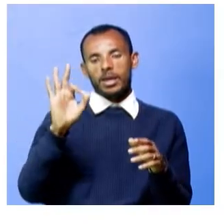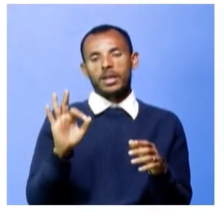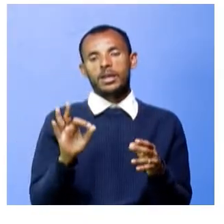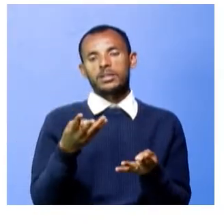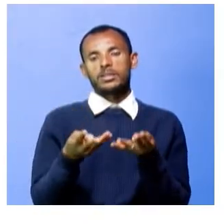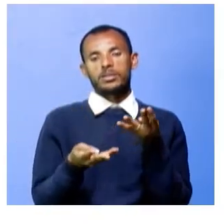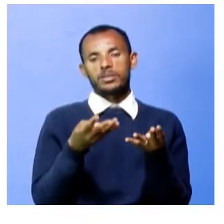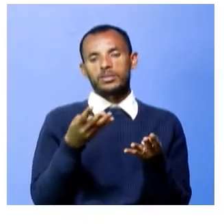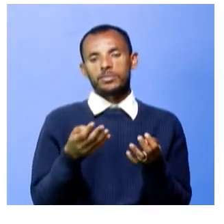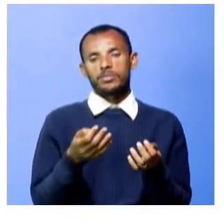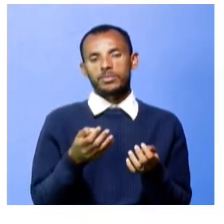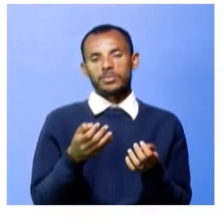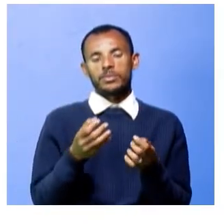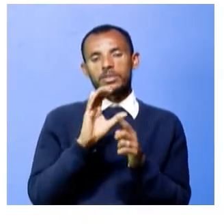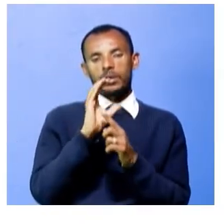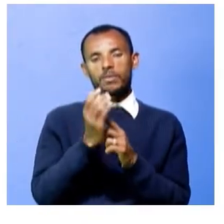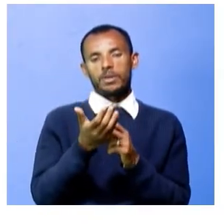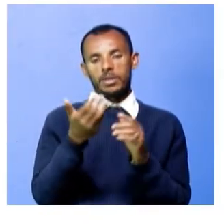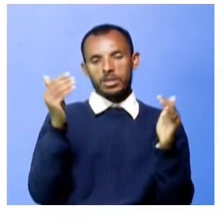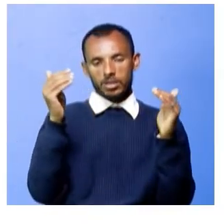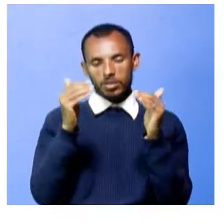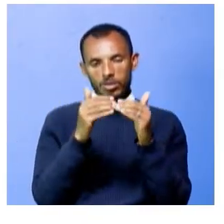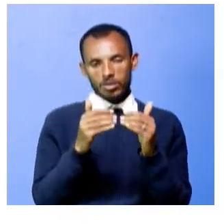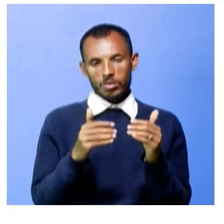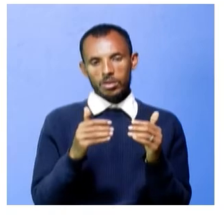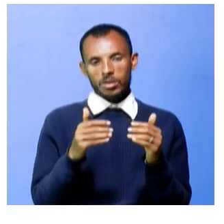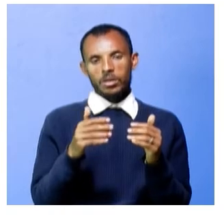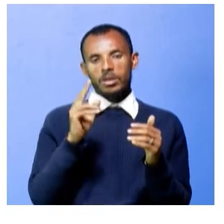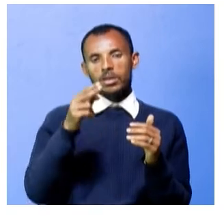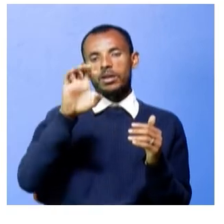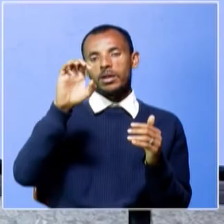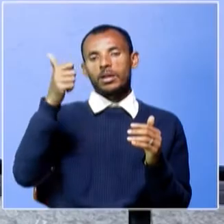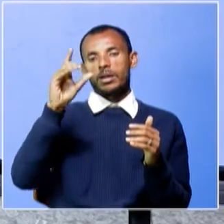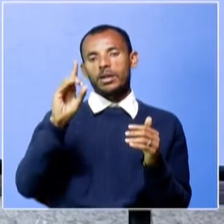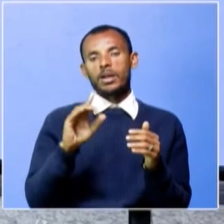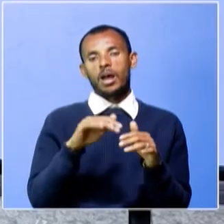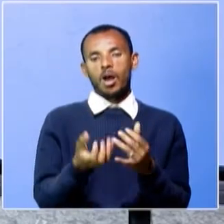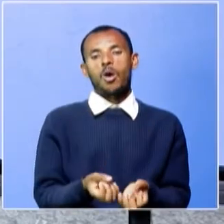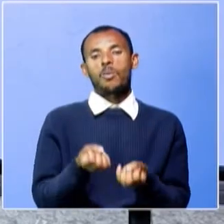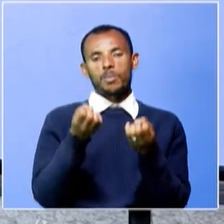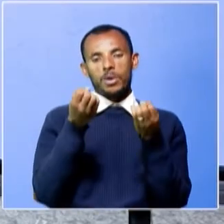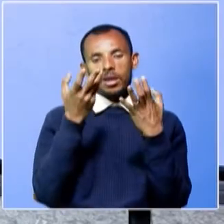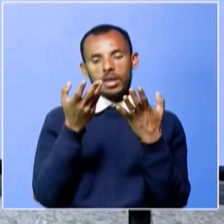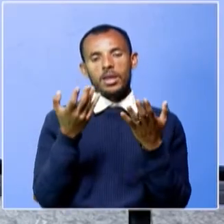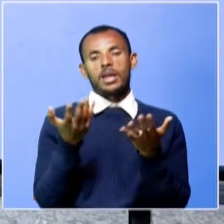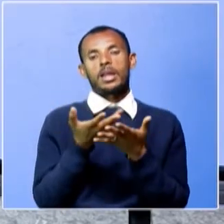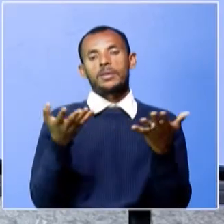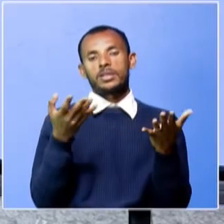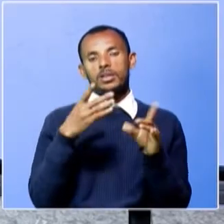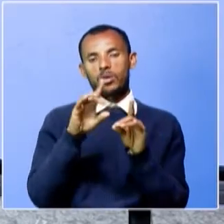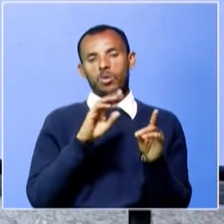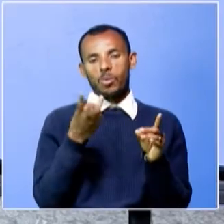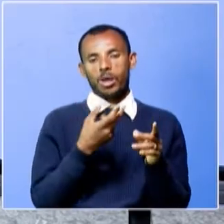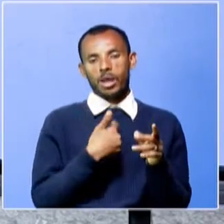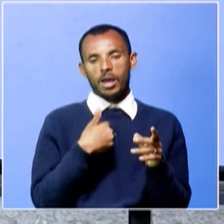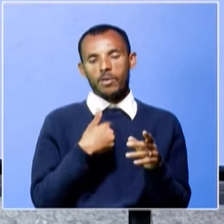case, the event will be getting head. Okay, so how many elements do we have in this set?